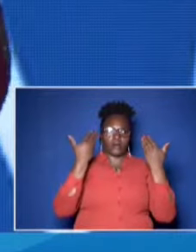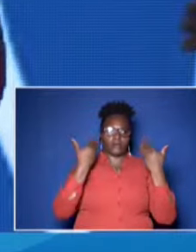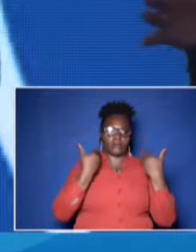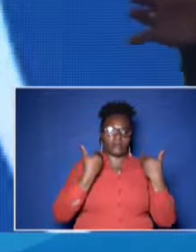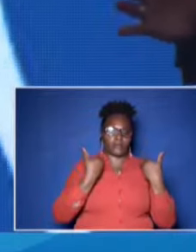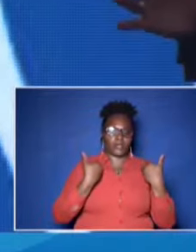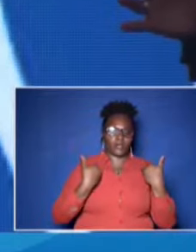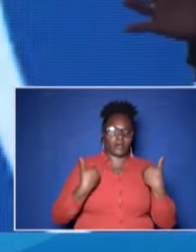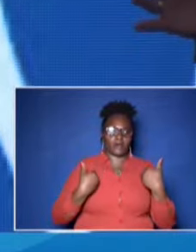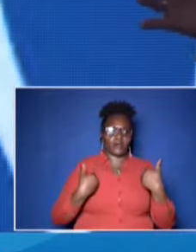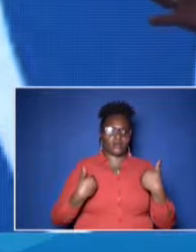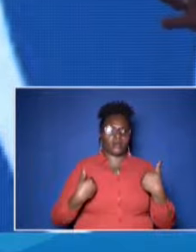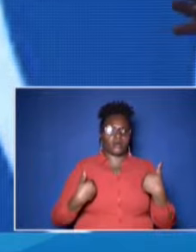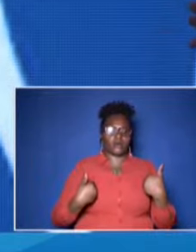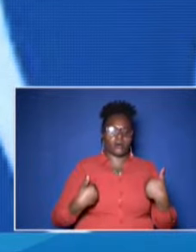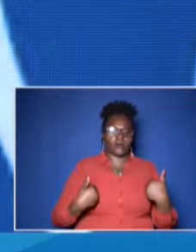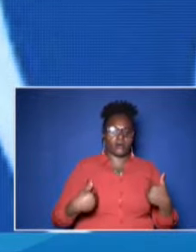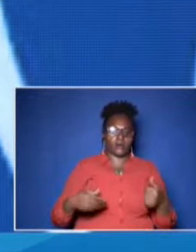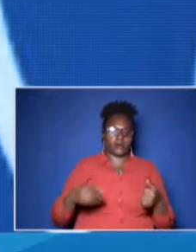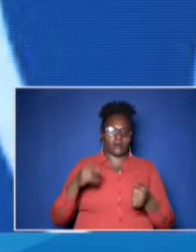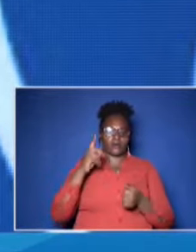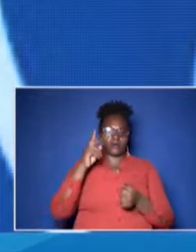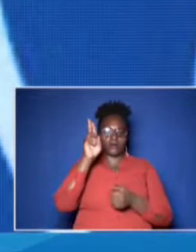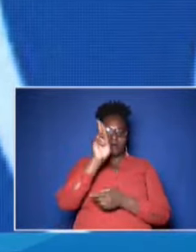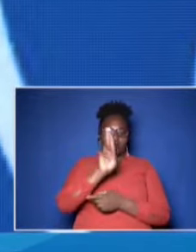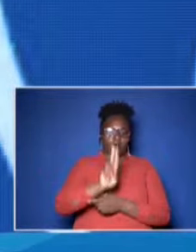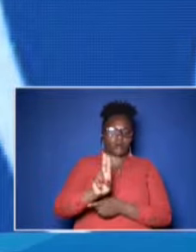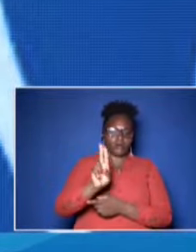me me use